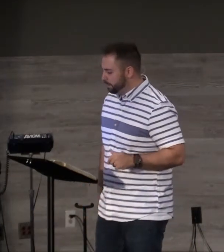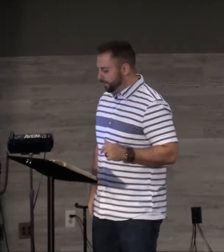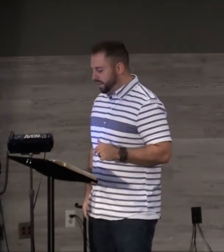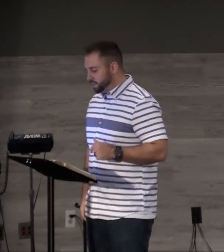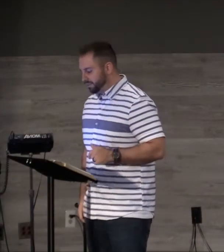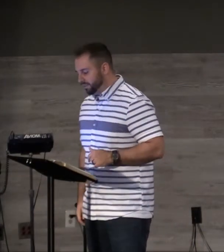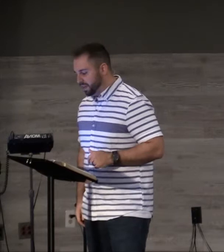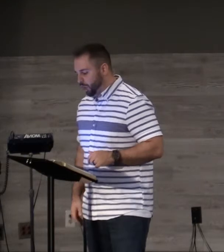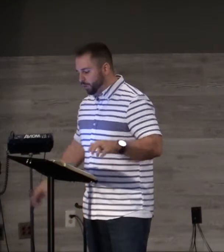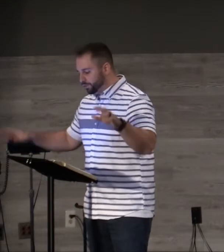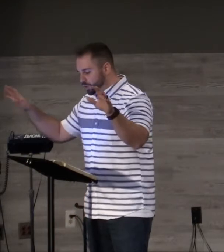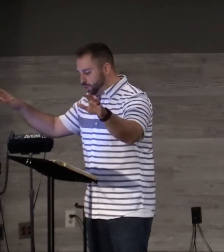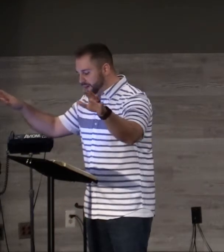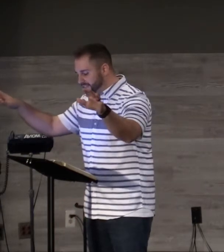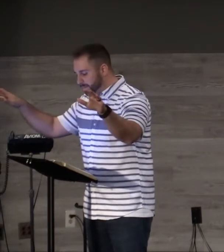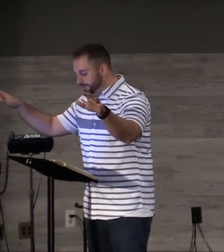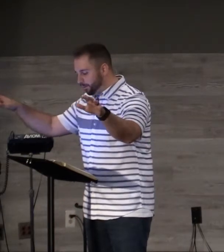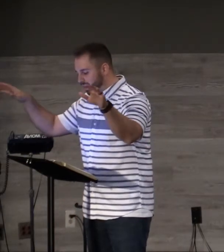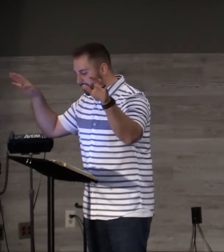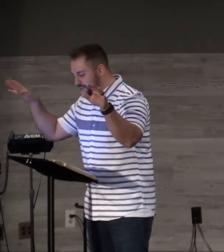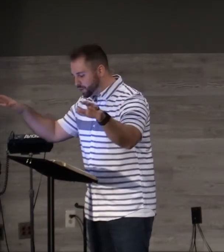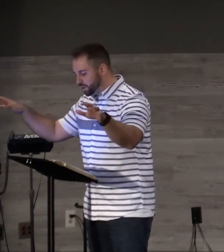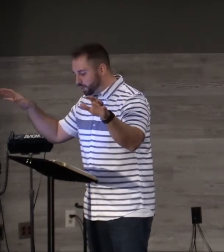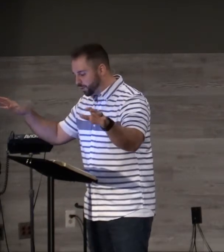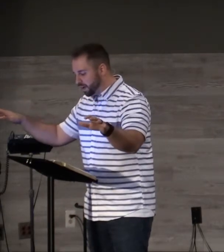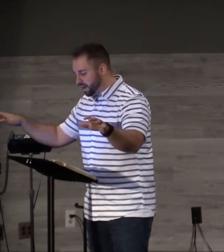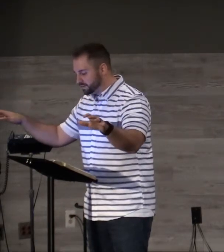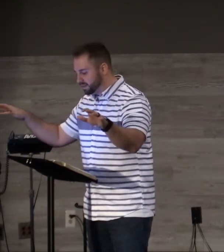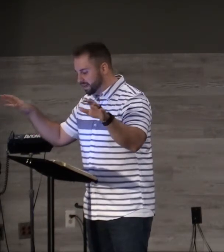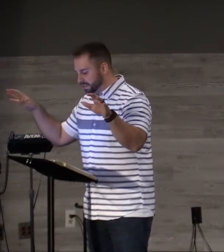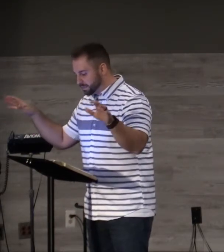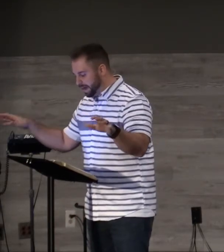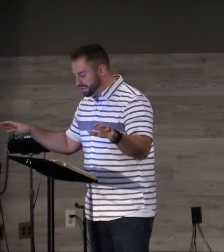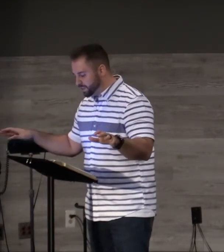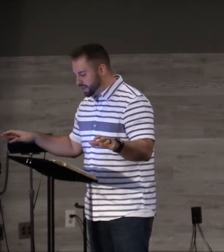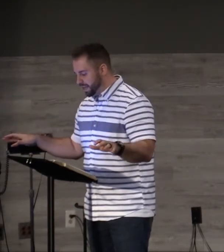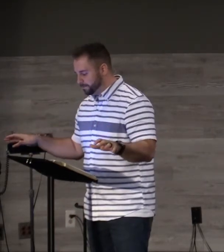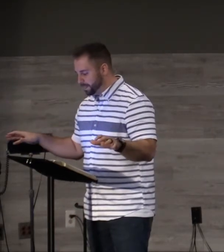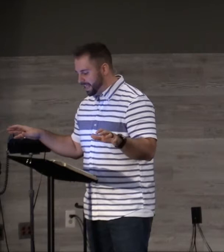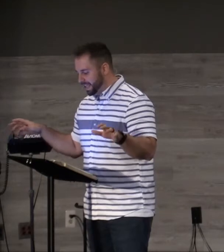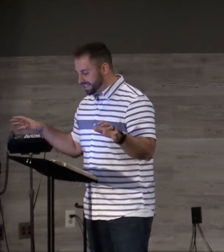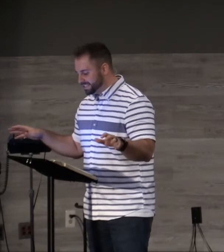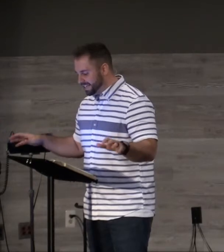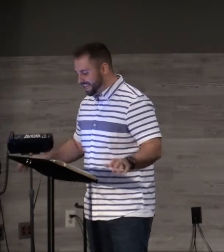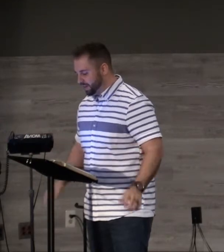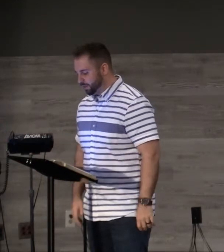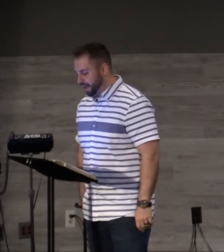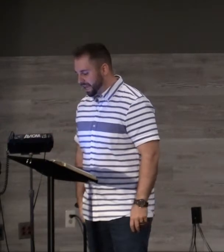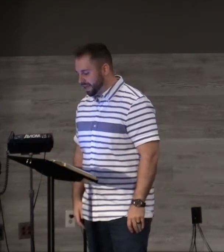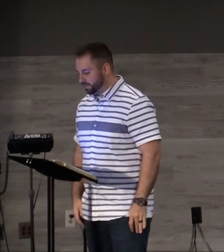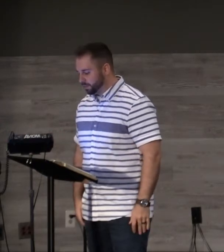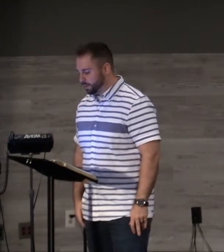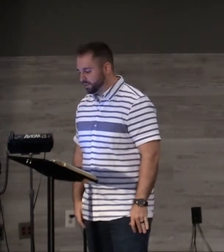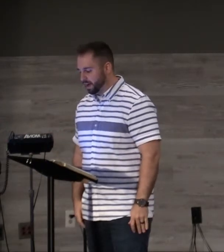author and perfecter of faith, who for the joy set before him endured the cross, despising the shame, and has sat down at the